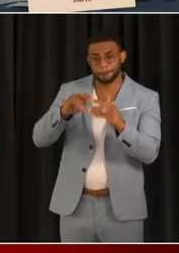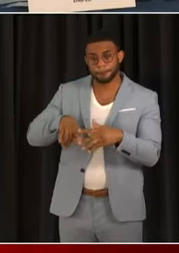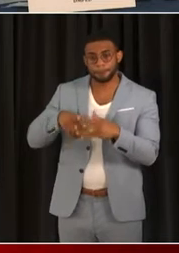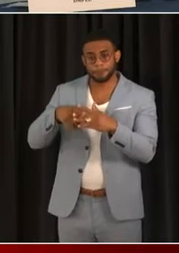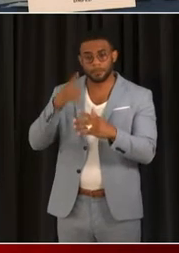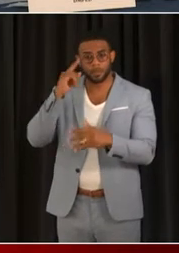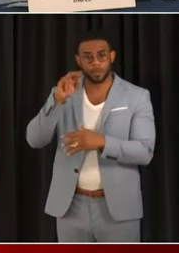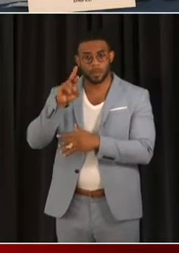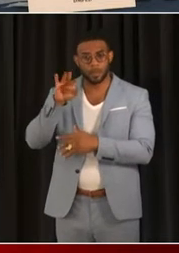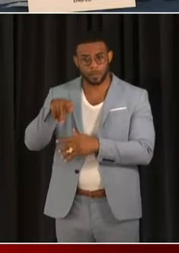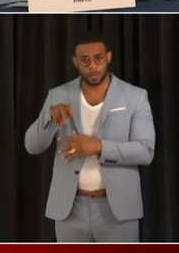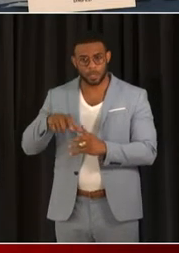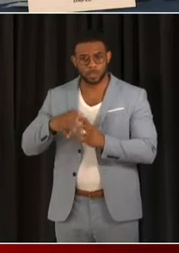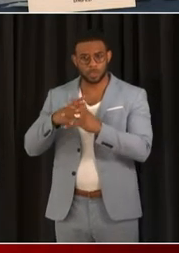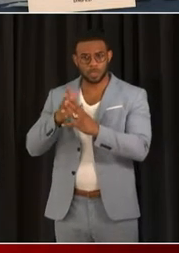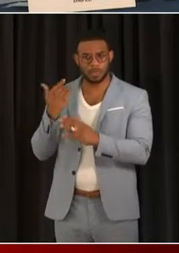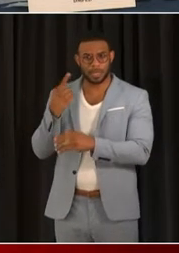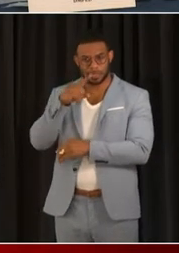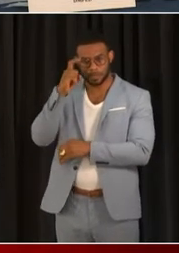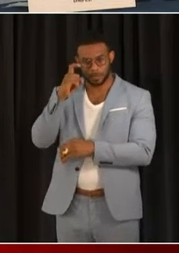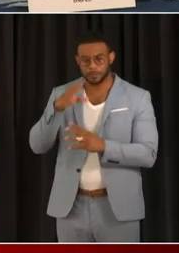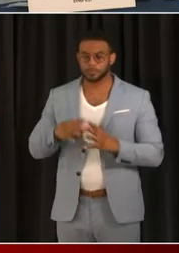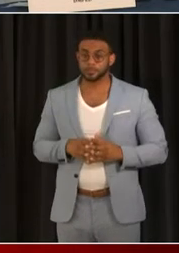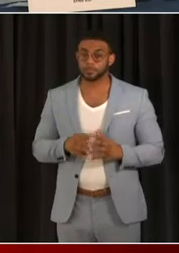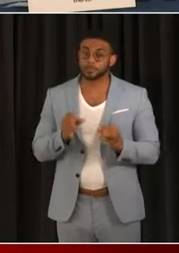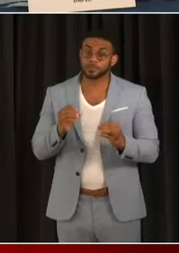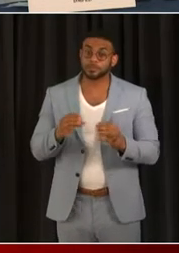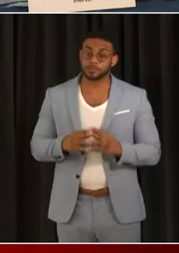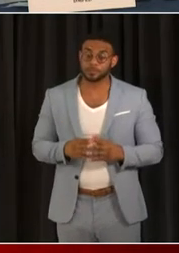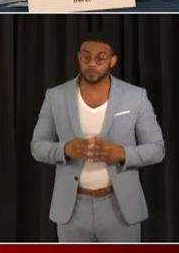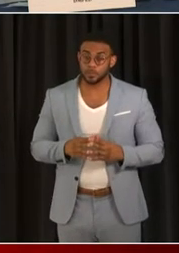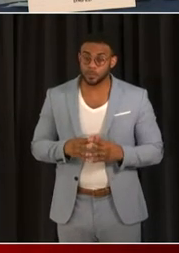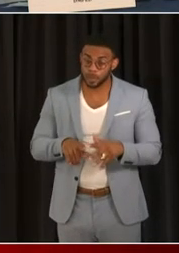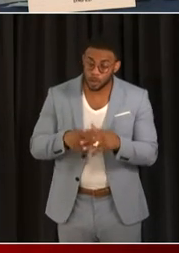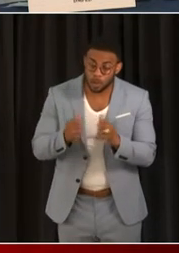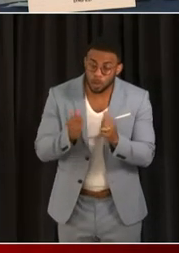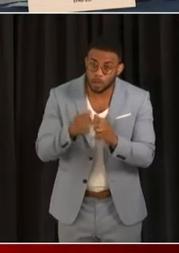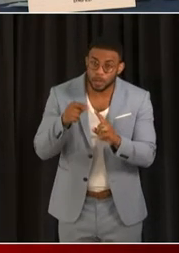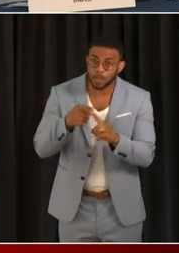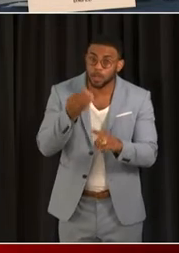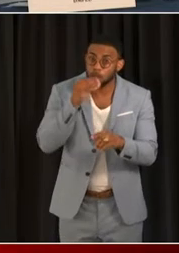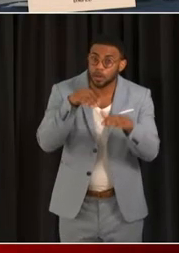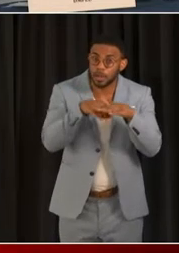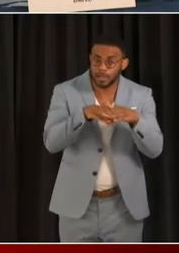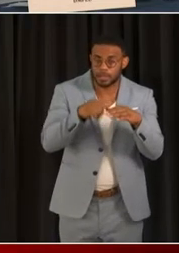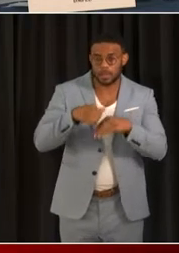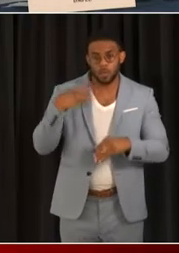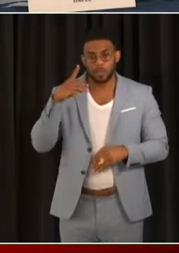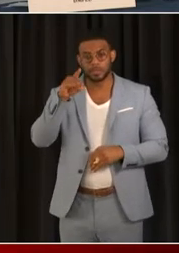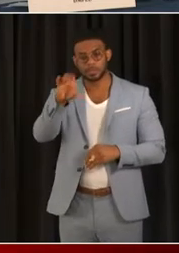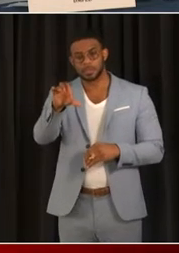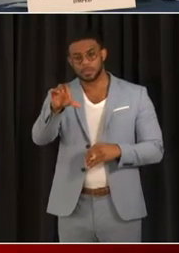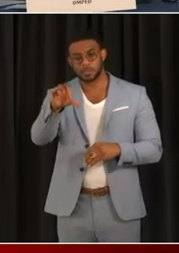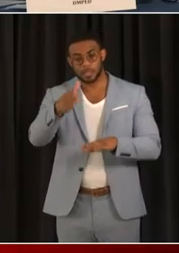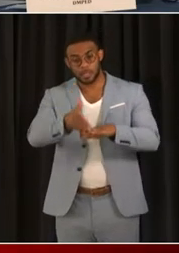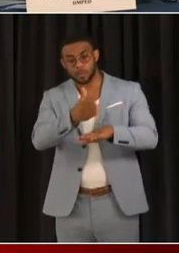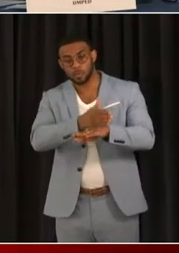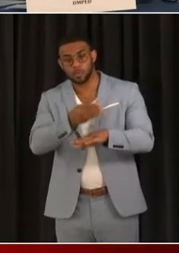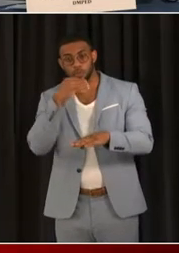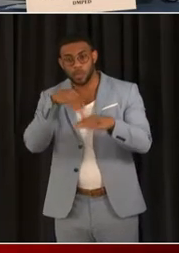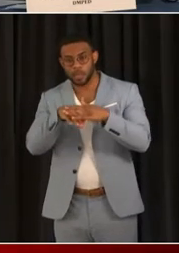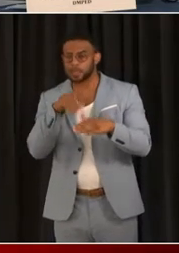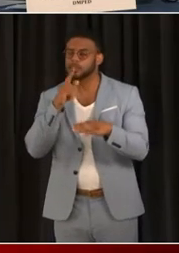initiative that was launched this past summer. And so, starting with food access, in Washington, D.C.,